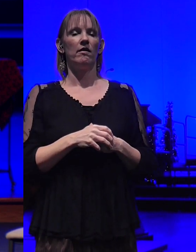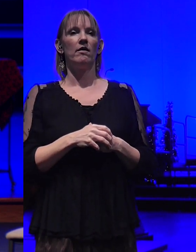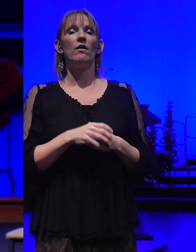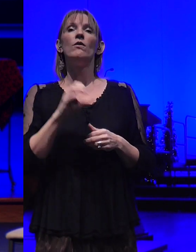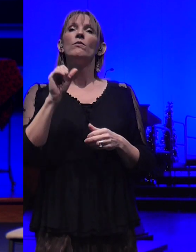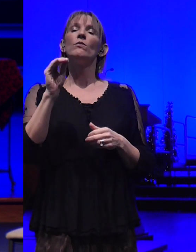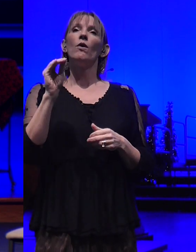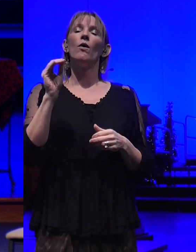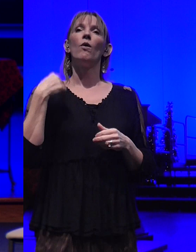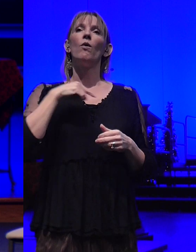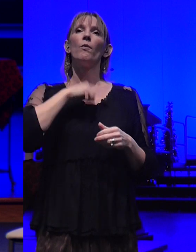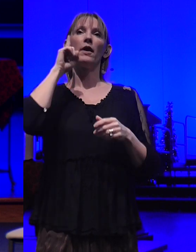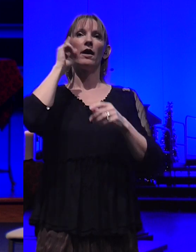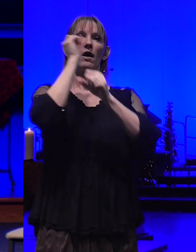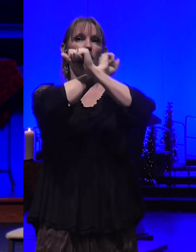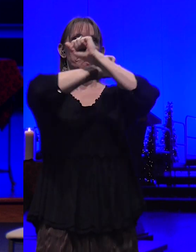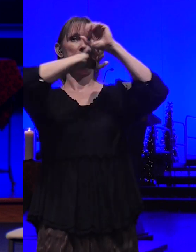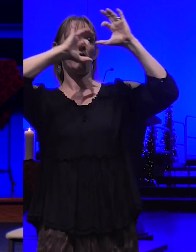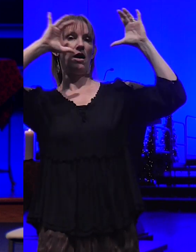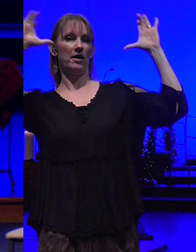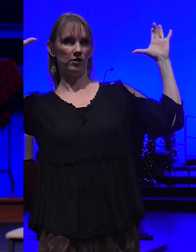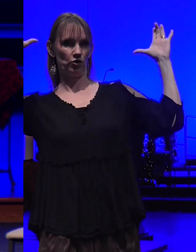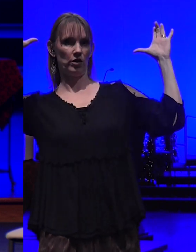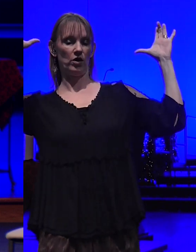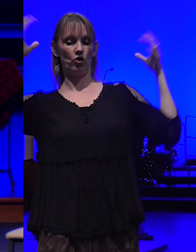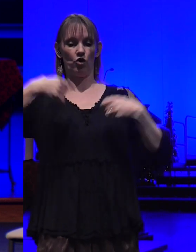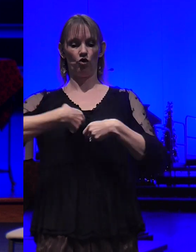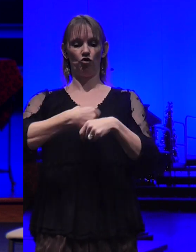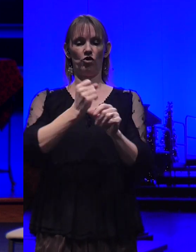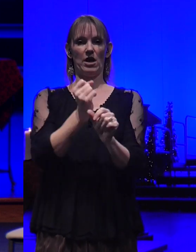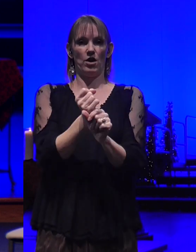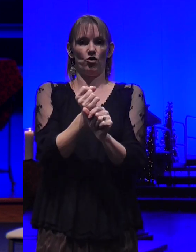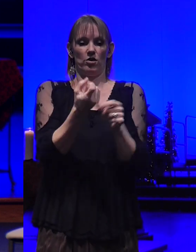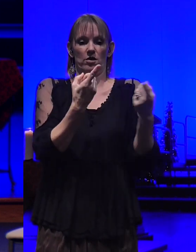So as we imagine the coming forth of creation,